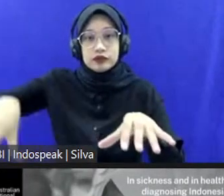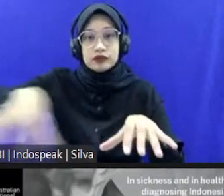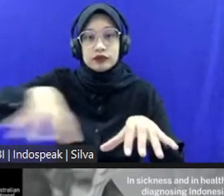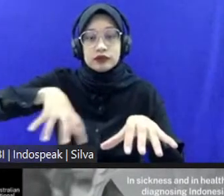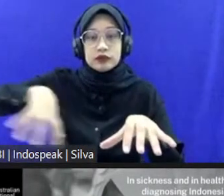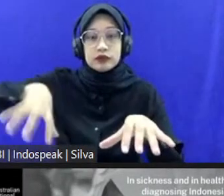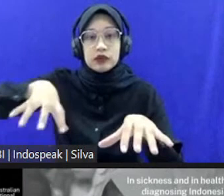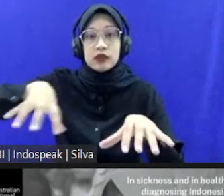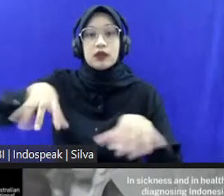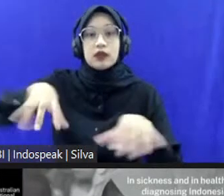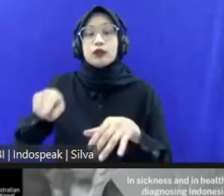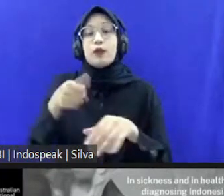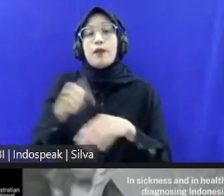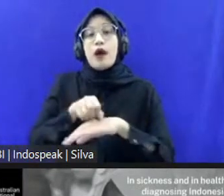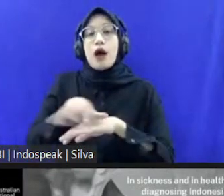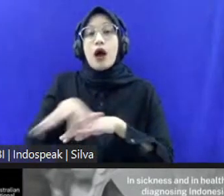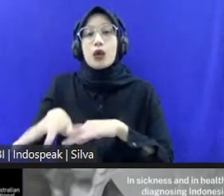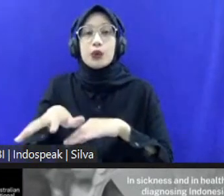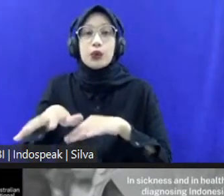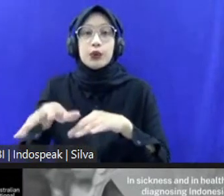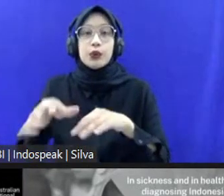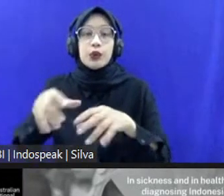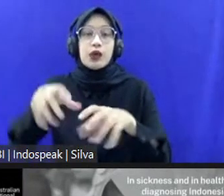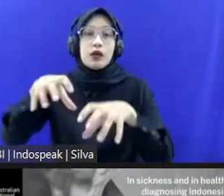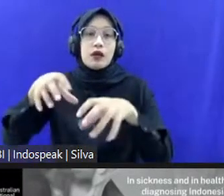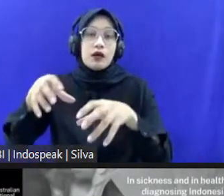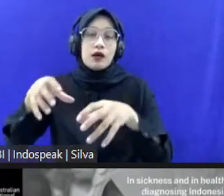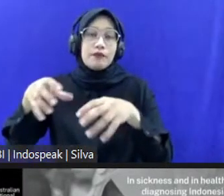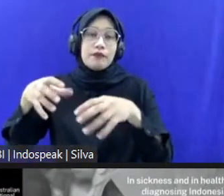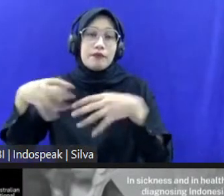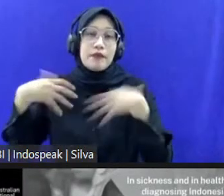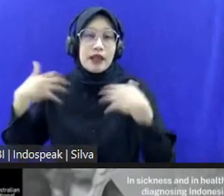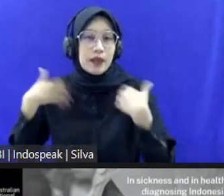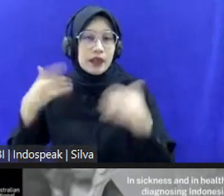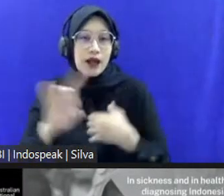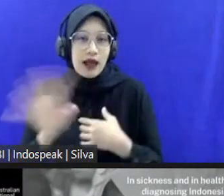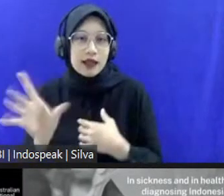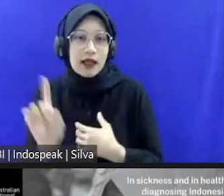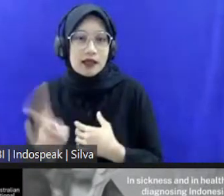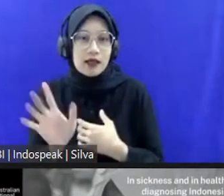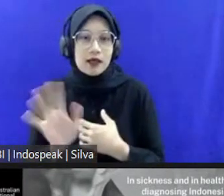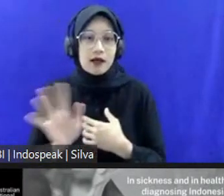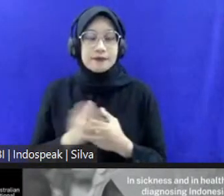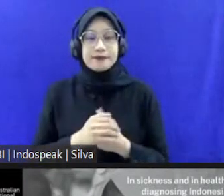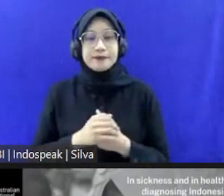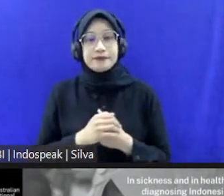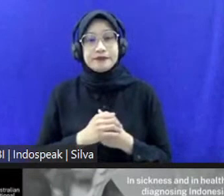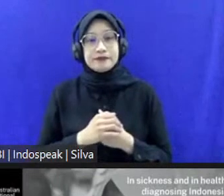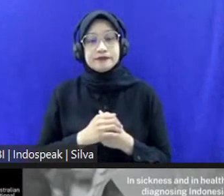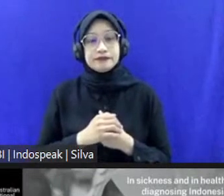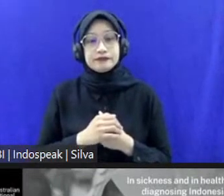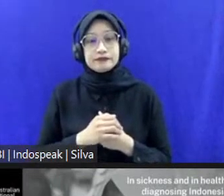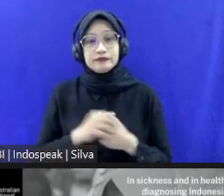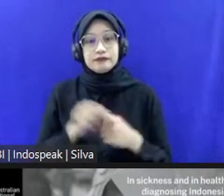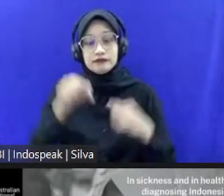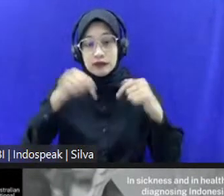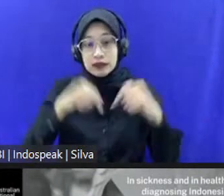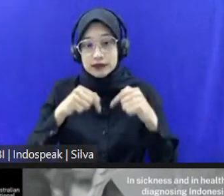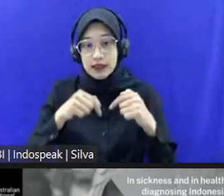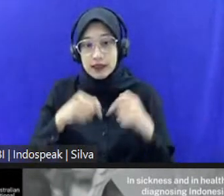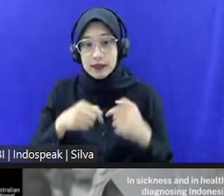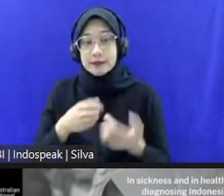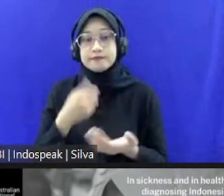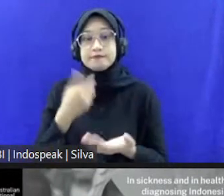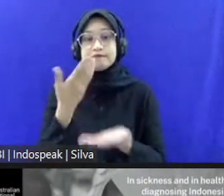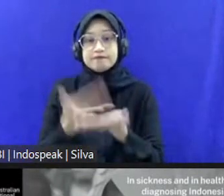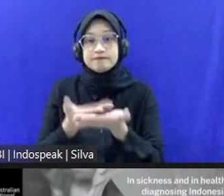you. Thank you. Thank you very much, Pak Budi. So I'll ask maybe Budia if you would like to respond first to the question